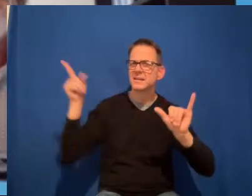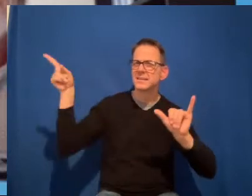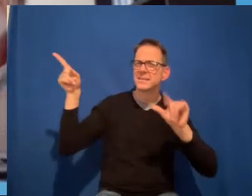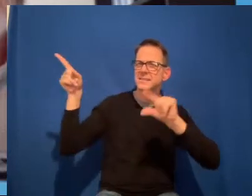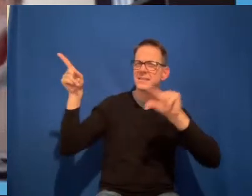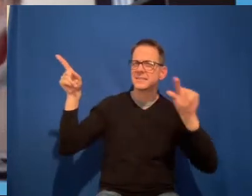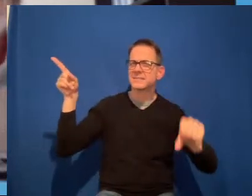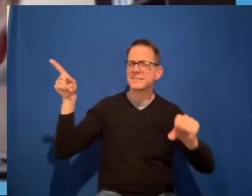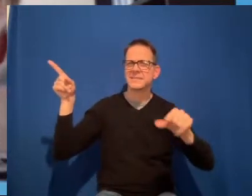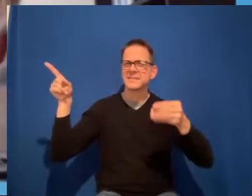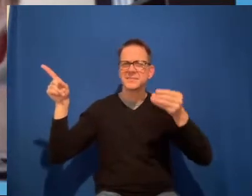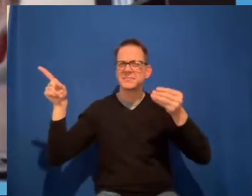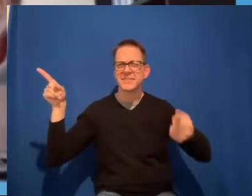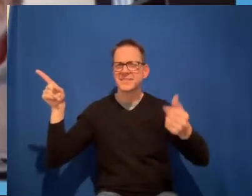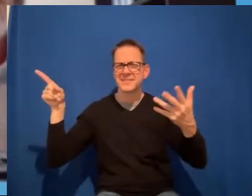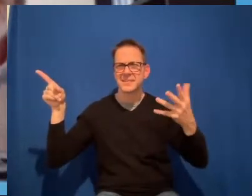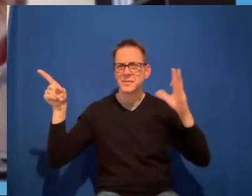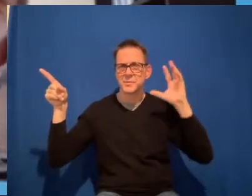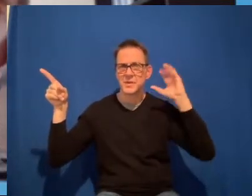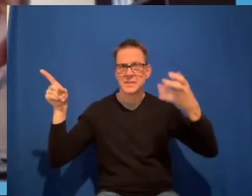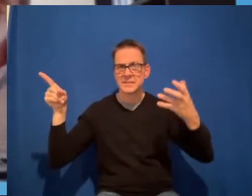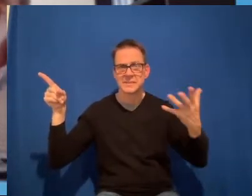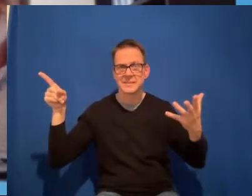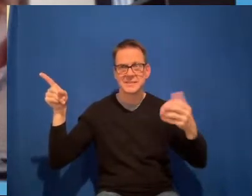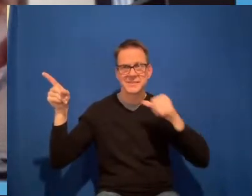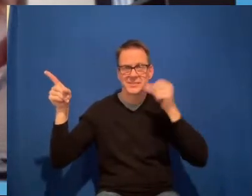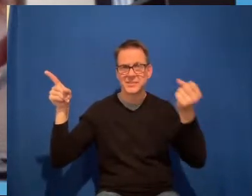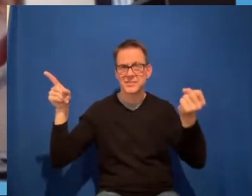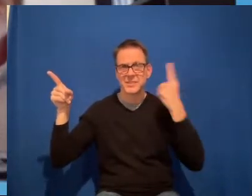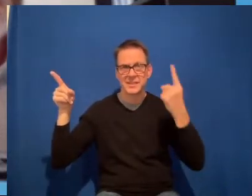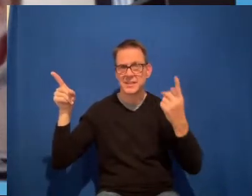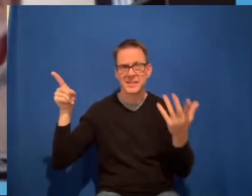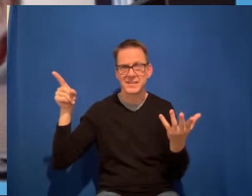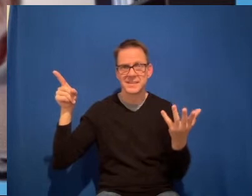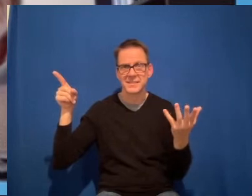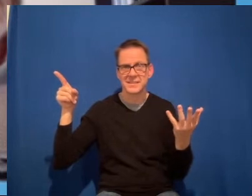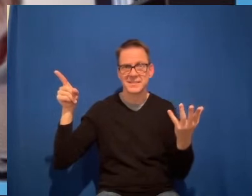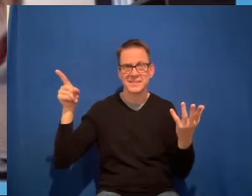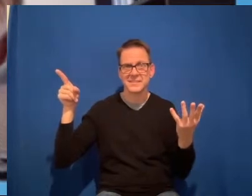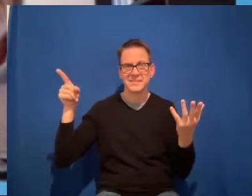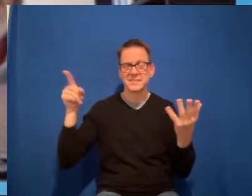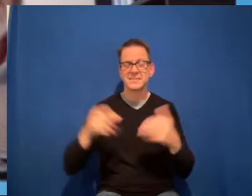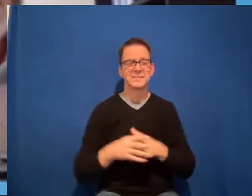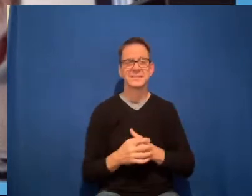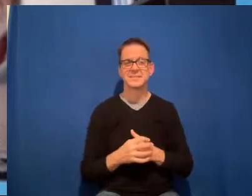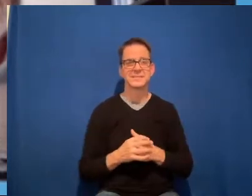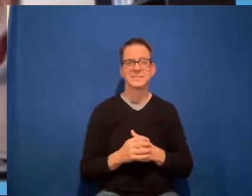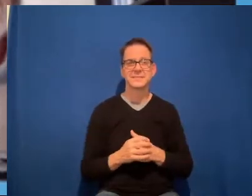I was just going to quickly very clearly to the direction. So